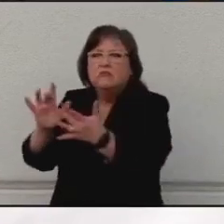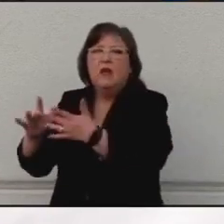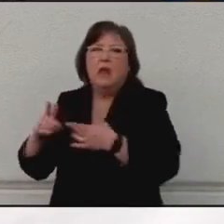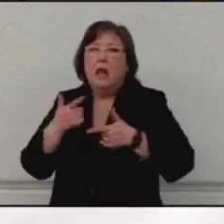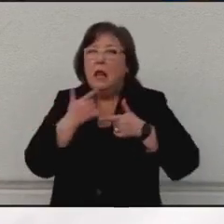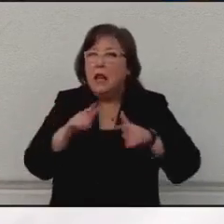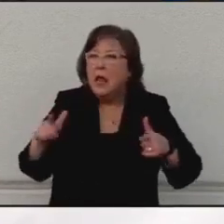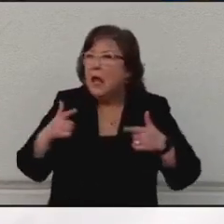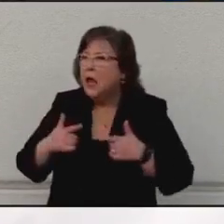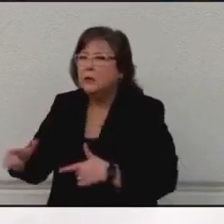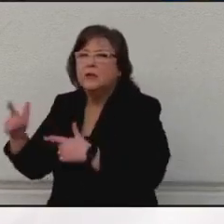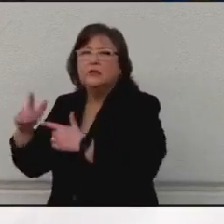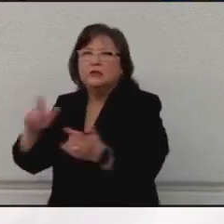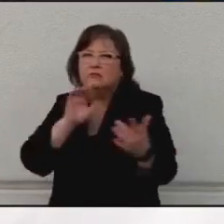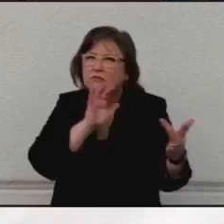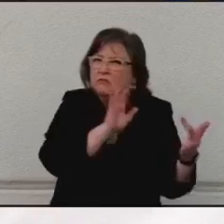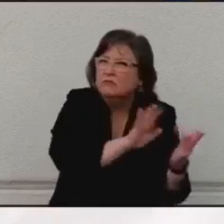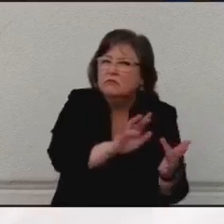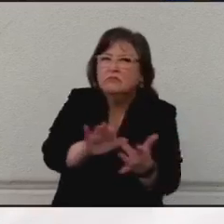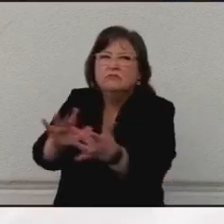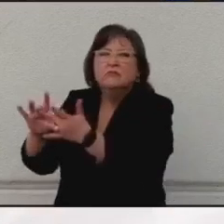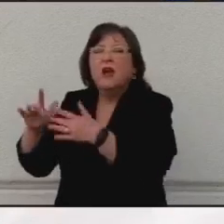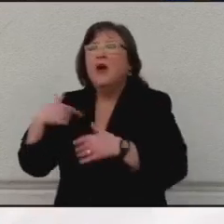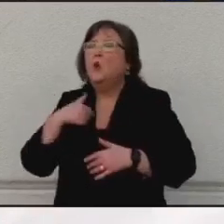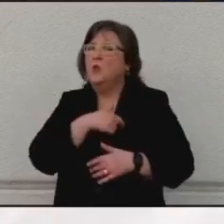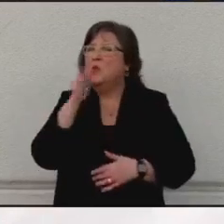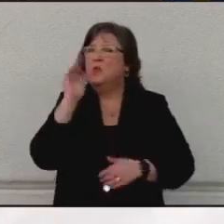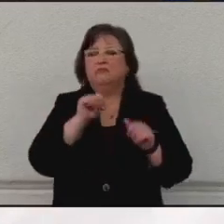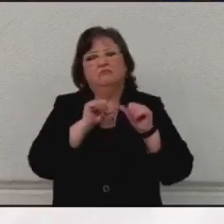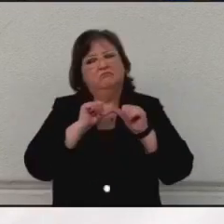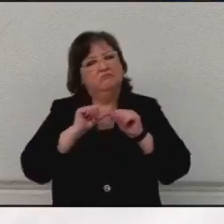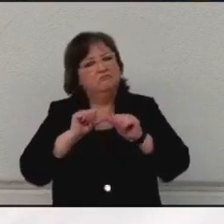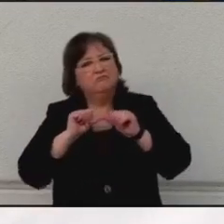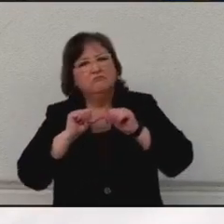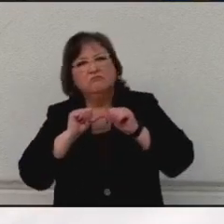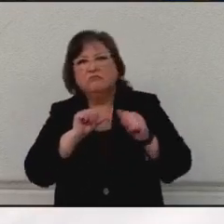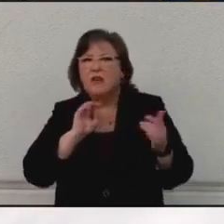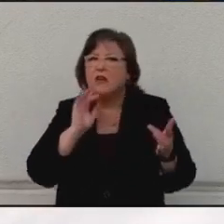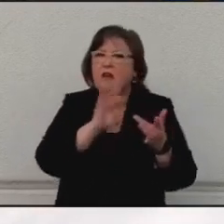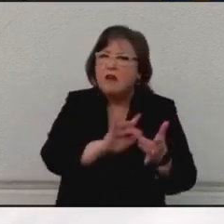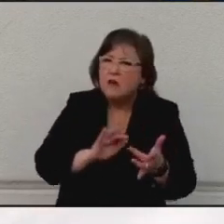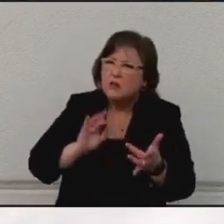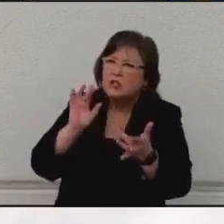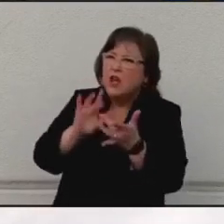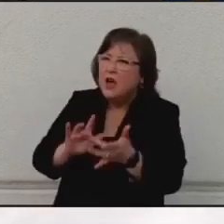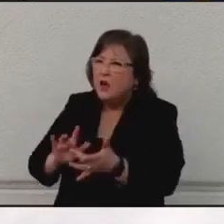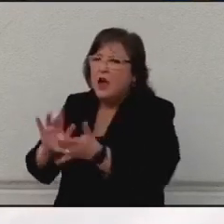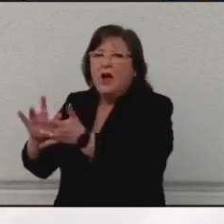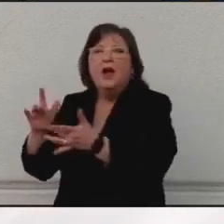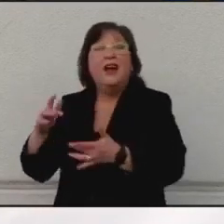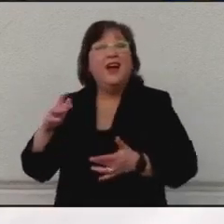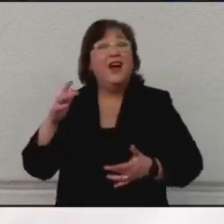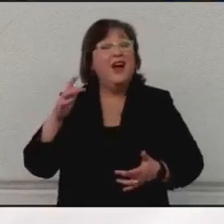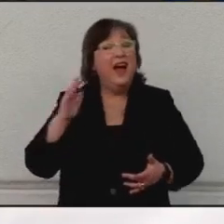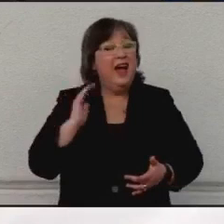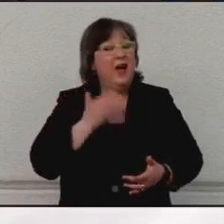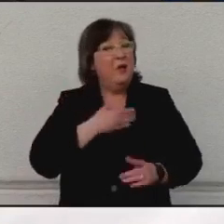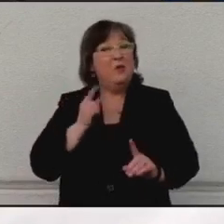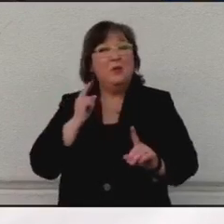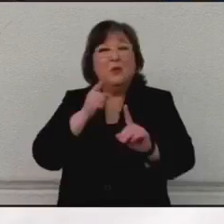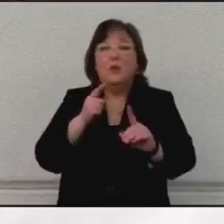groups, we will continue our focused outreach and engagement strategies to ensure equitable vaccine access for